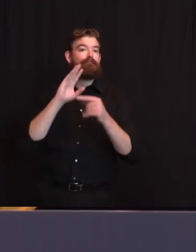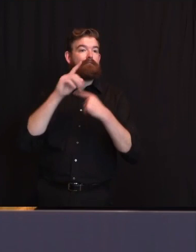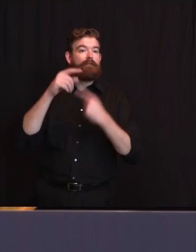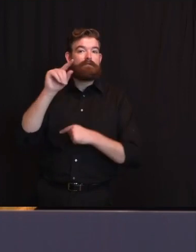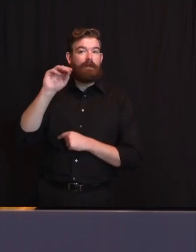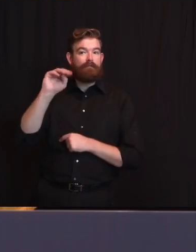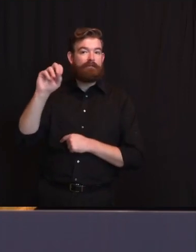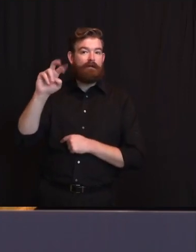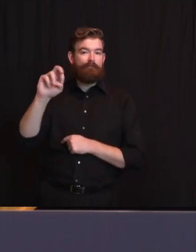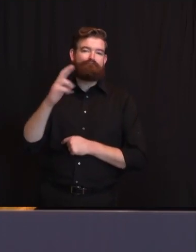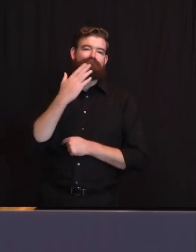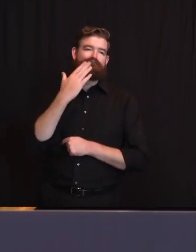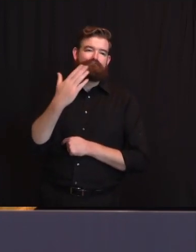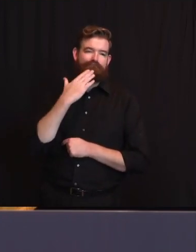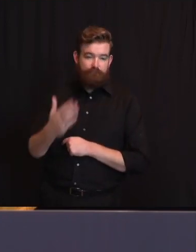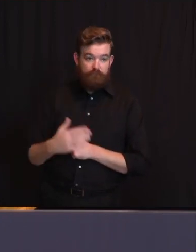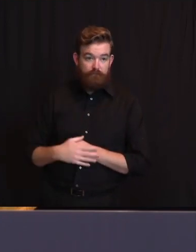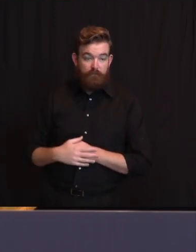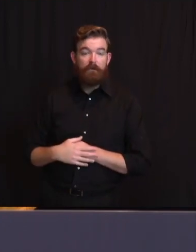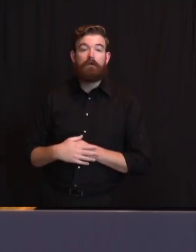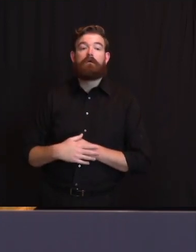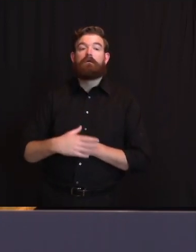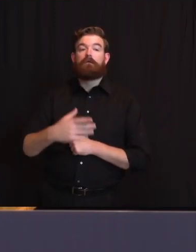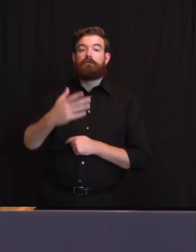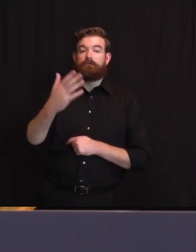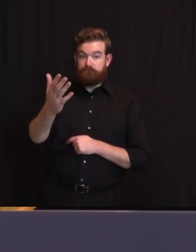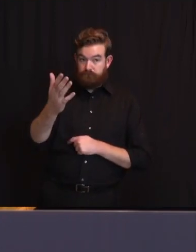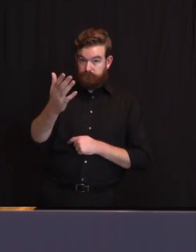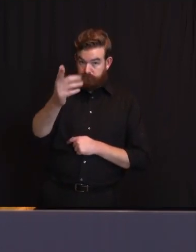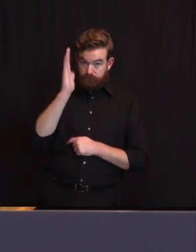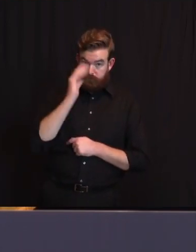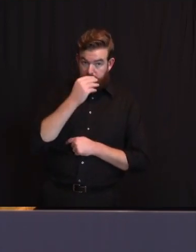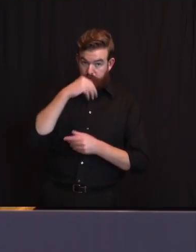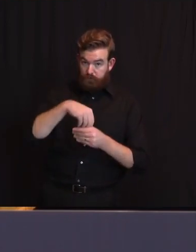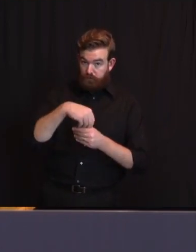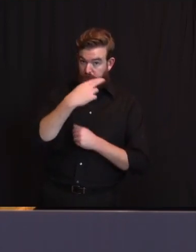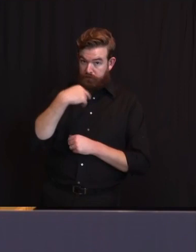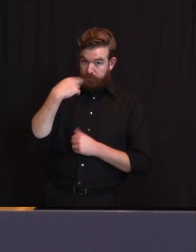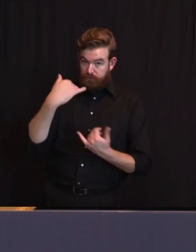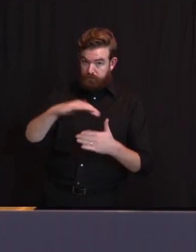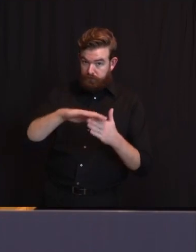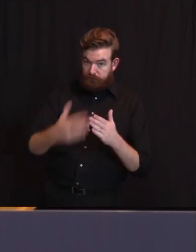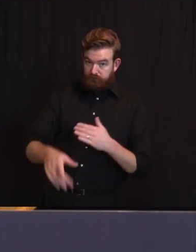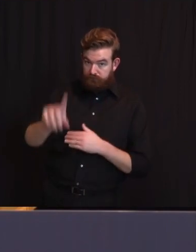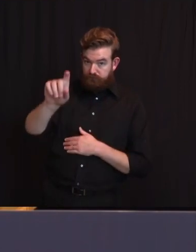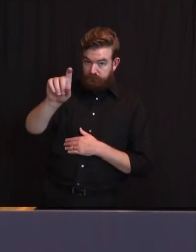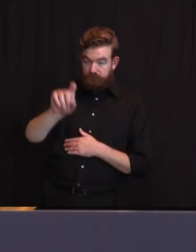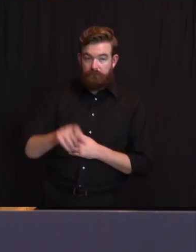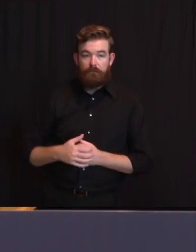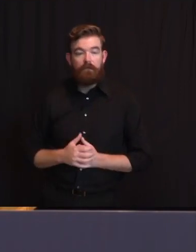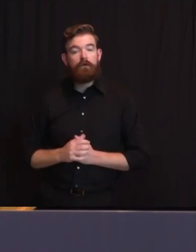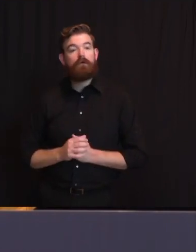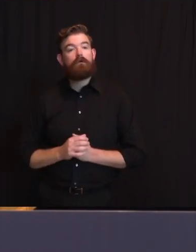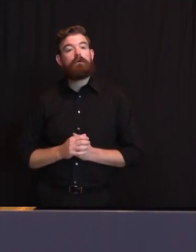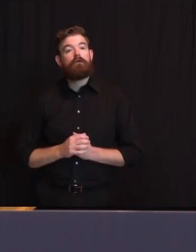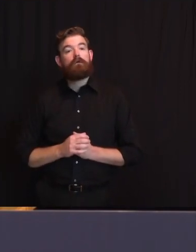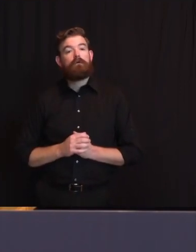indoors this weekend? With numbers undulating, especially the transmission rate in recent days, do you anticipate having to shut down indoor